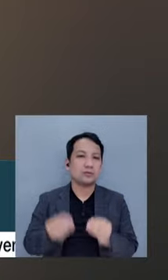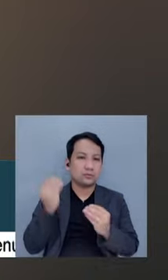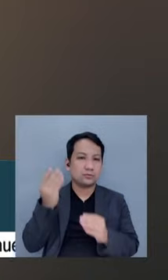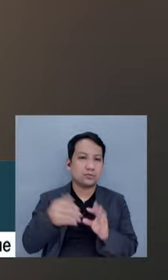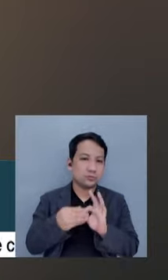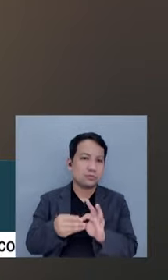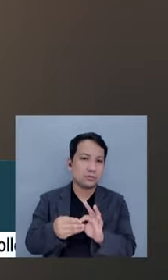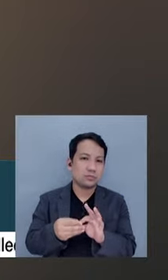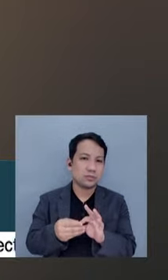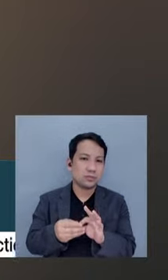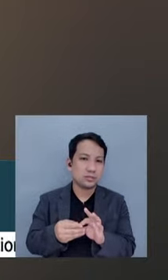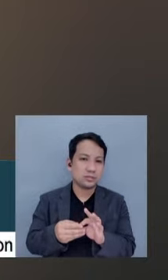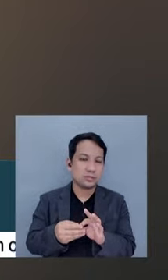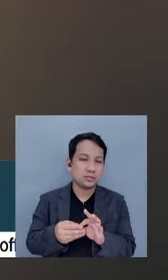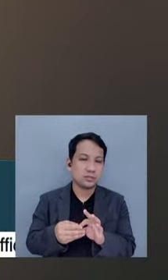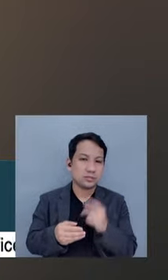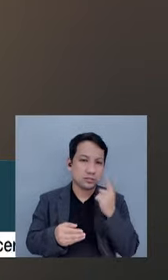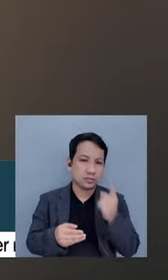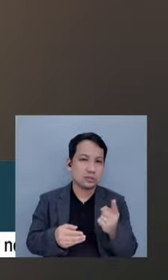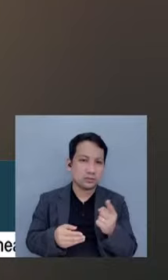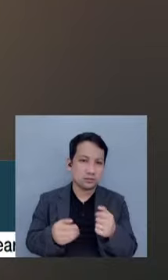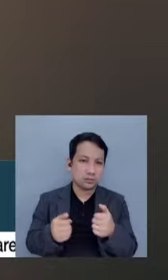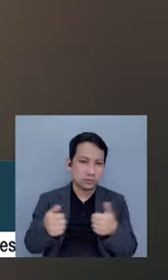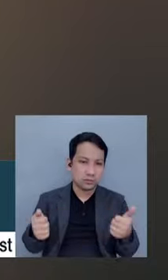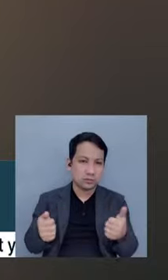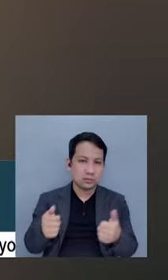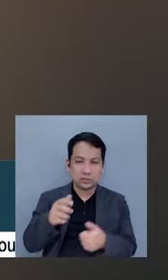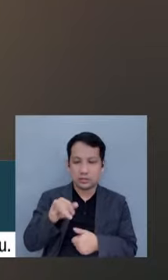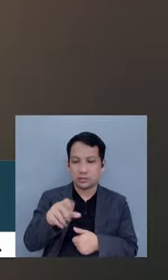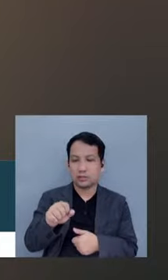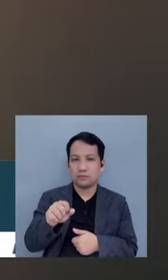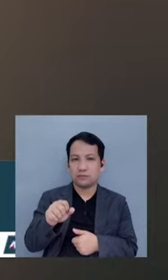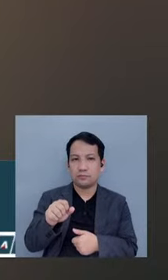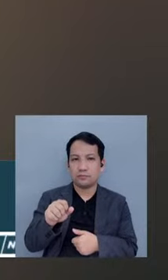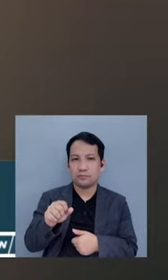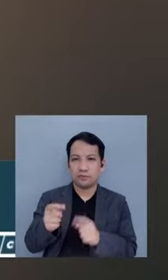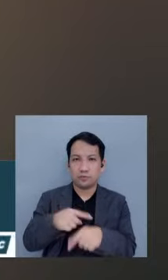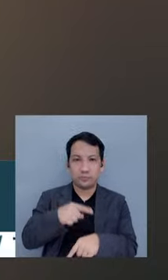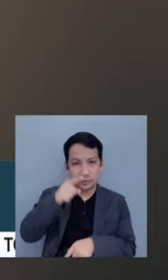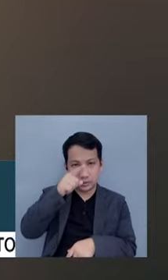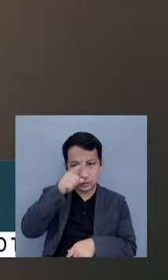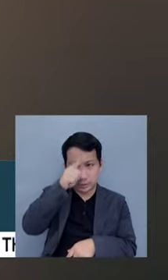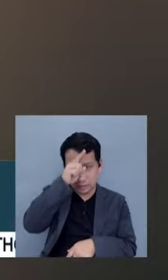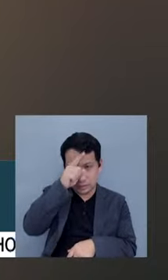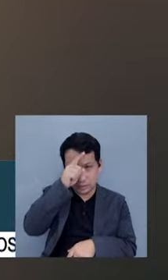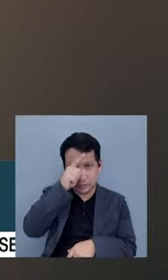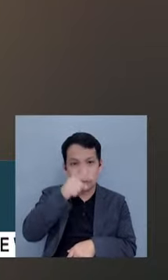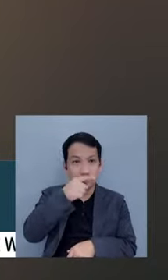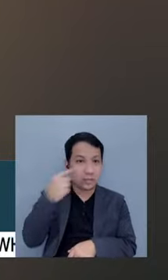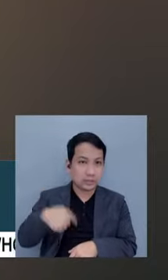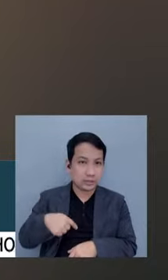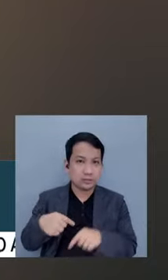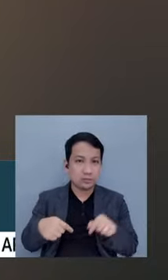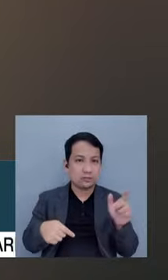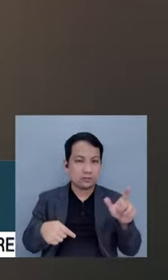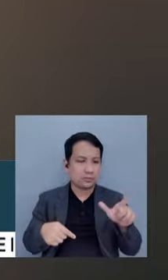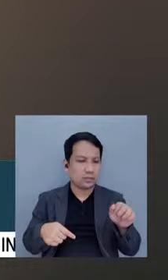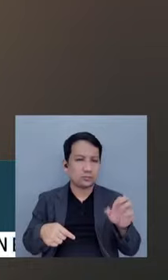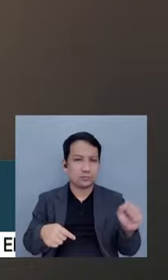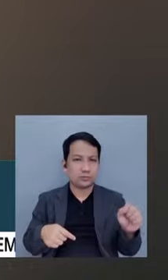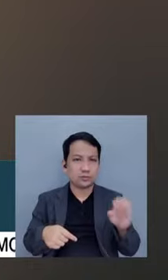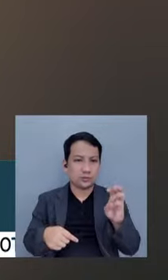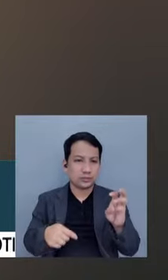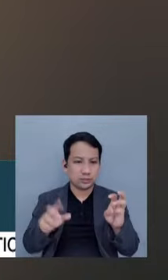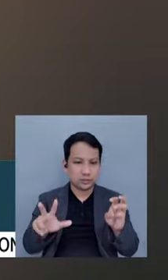semifinals against the pair of Kira Pavlova of Russia and Marie Vakeri of Luxembourg, 6-3,